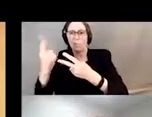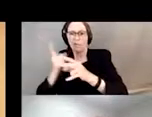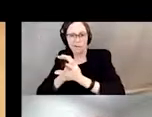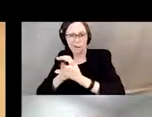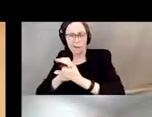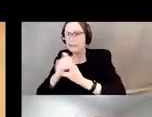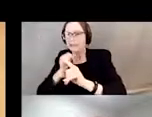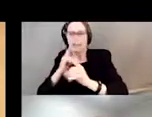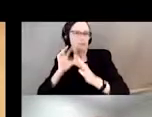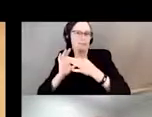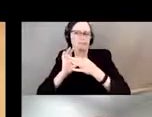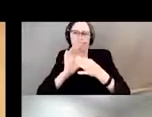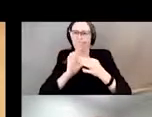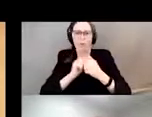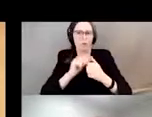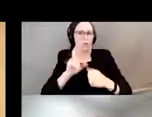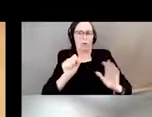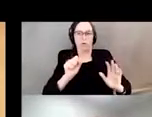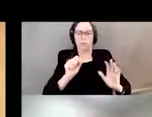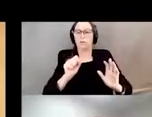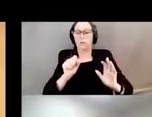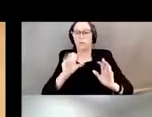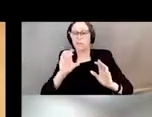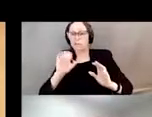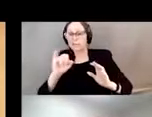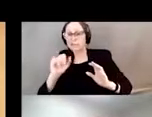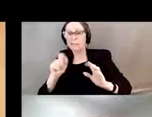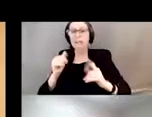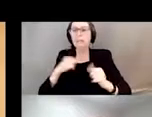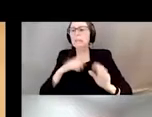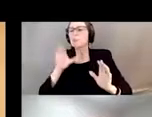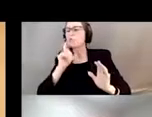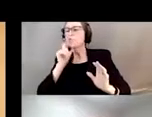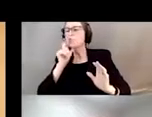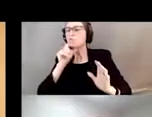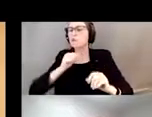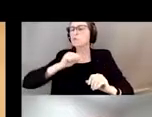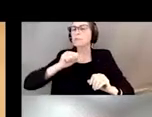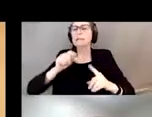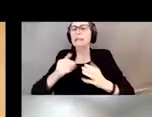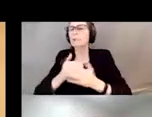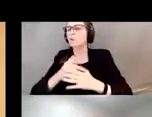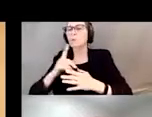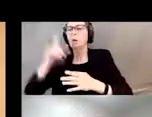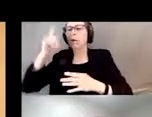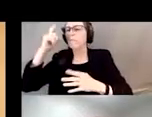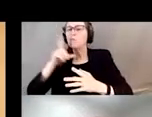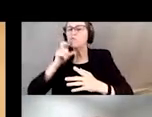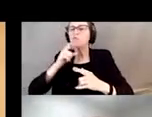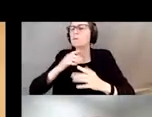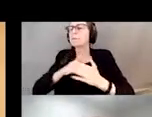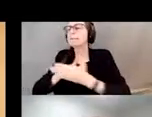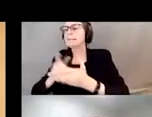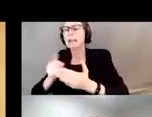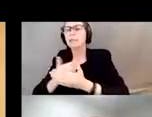CIA starts reaching out in both territories looking for resistance groups, okay, who will oppose the new regimes that have come